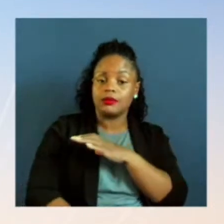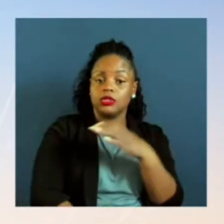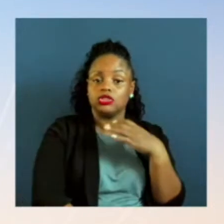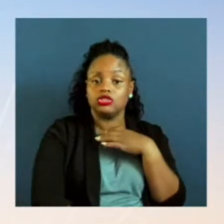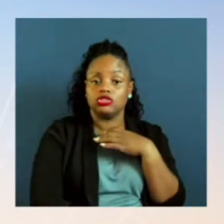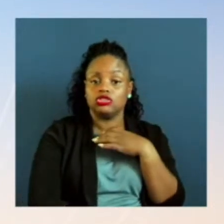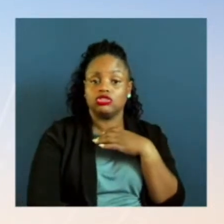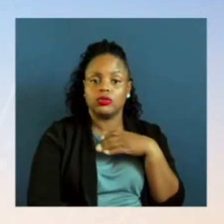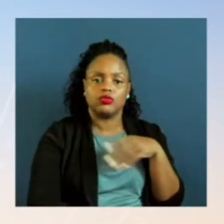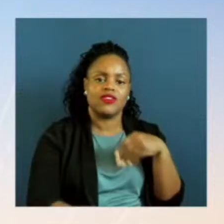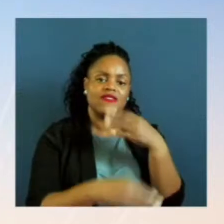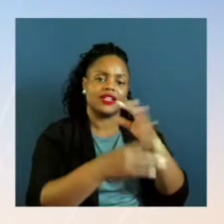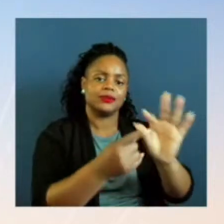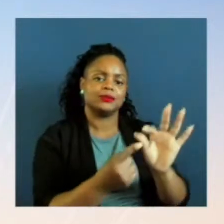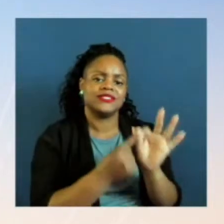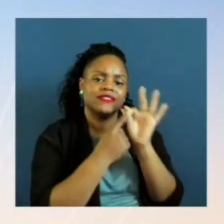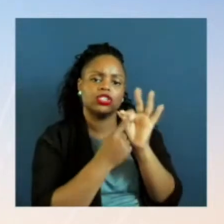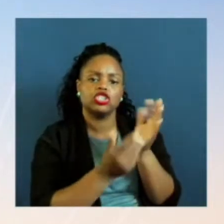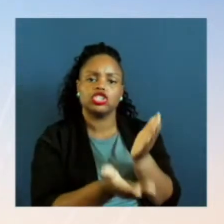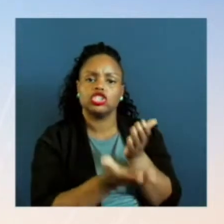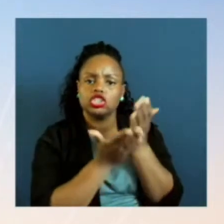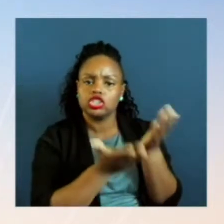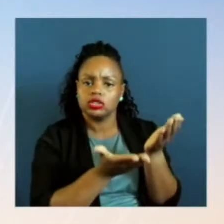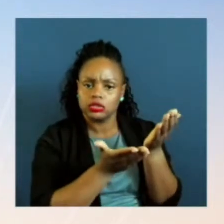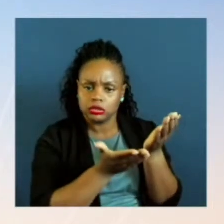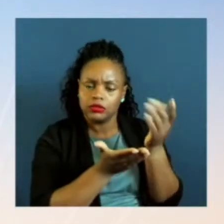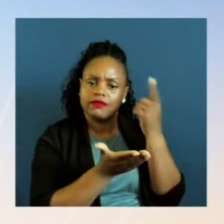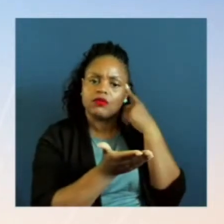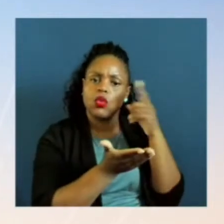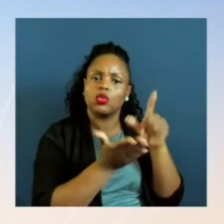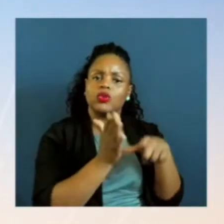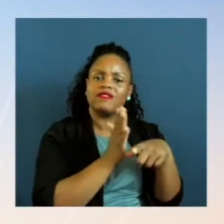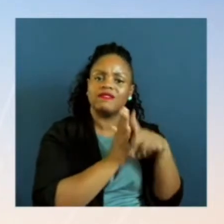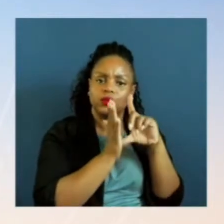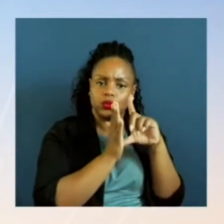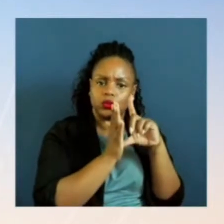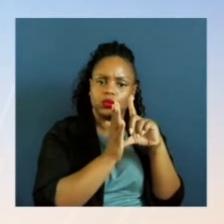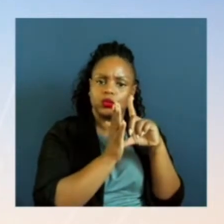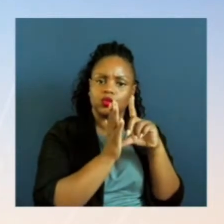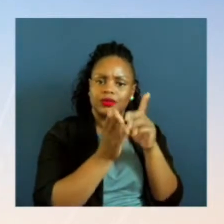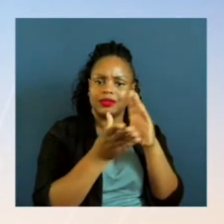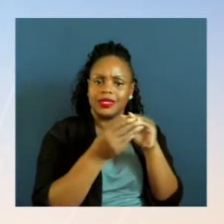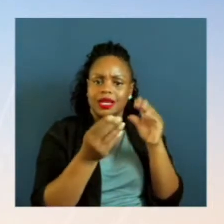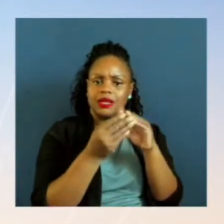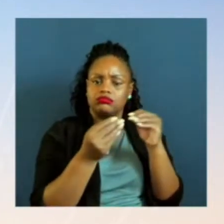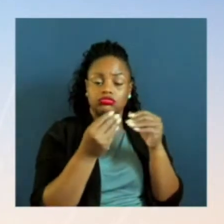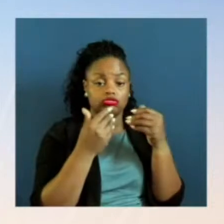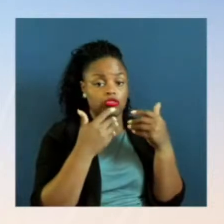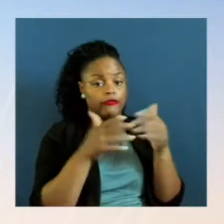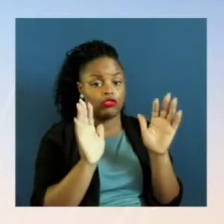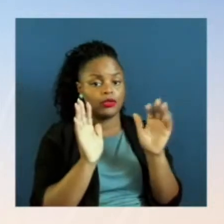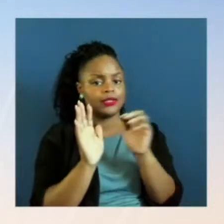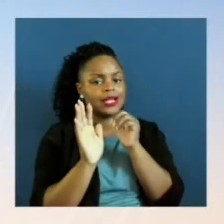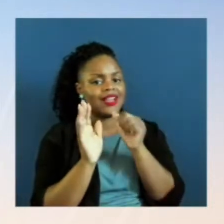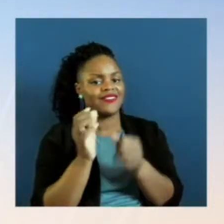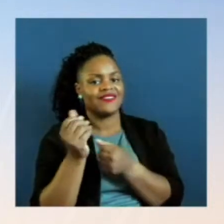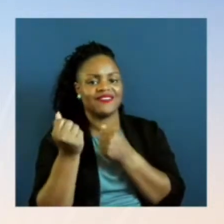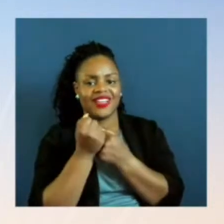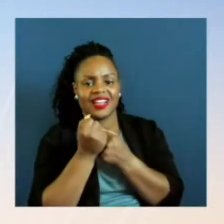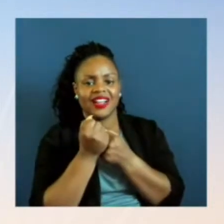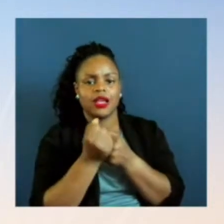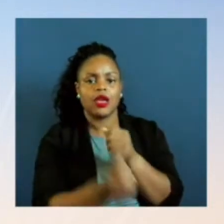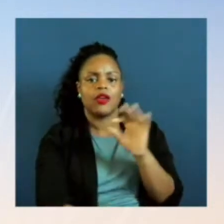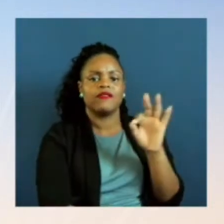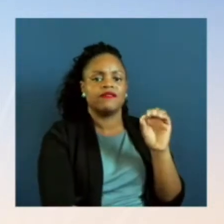to the president out of that review, and he's already said that he is not a fan of court packing. So realistically, what kind of changes can we expect to